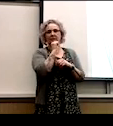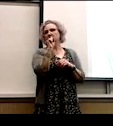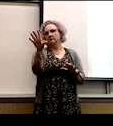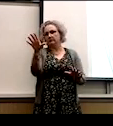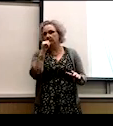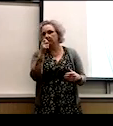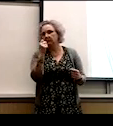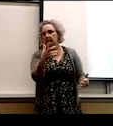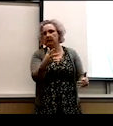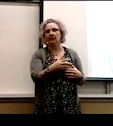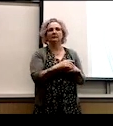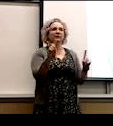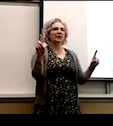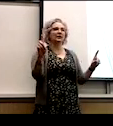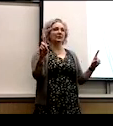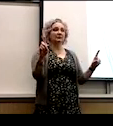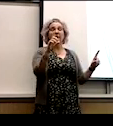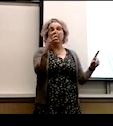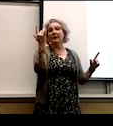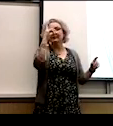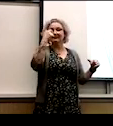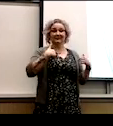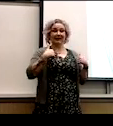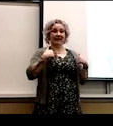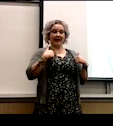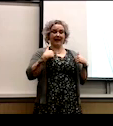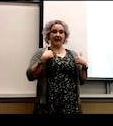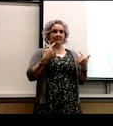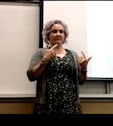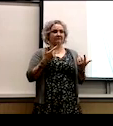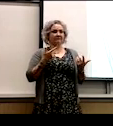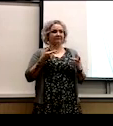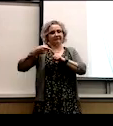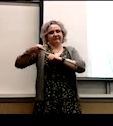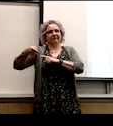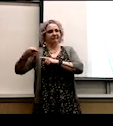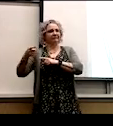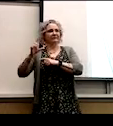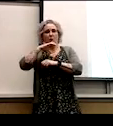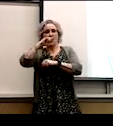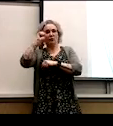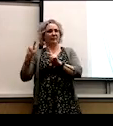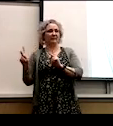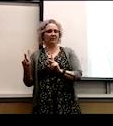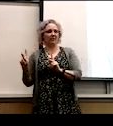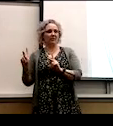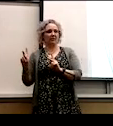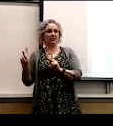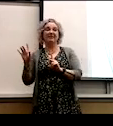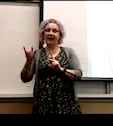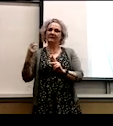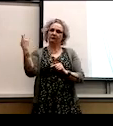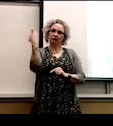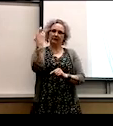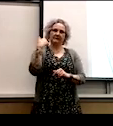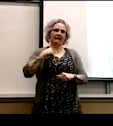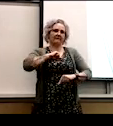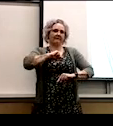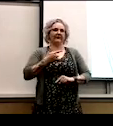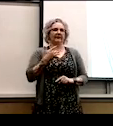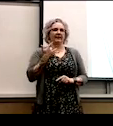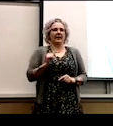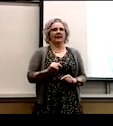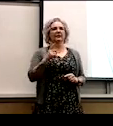Down syndrome. I'm a geriatrician. I don't know anything about this. That's why I feel like an imposter. It was the connection through Alzheimer's